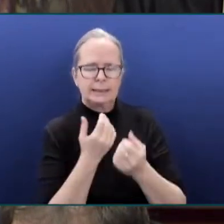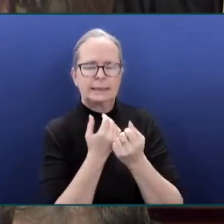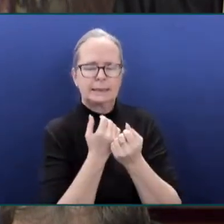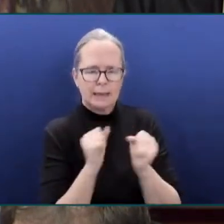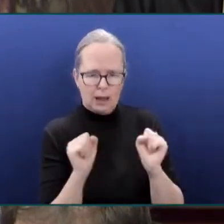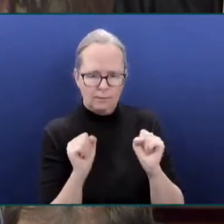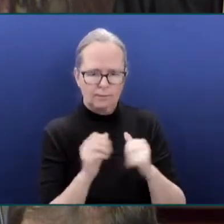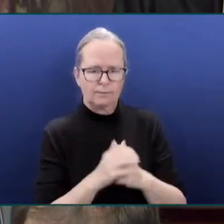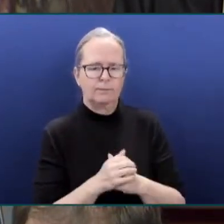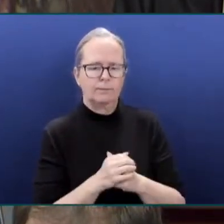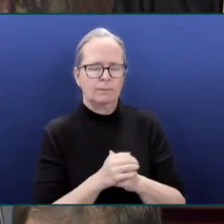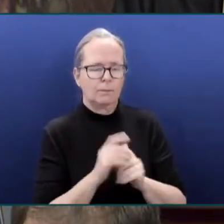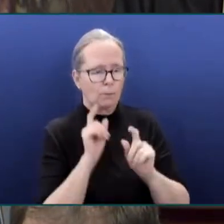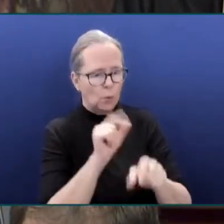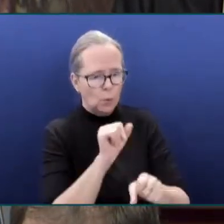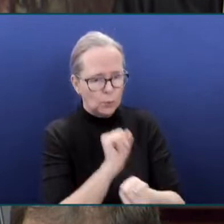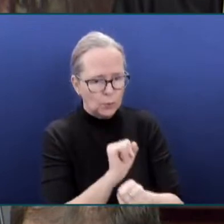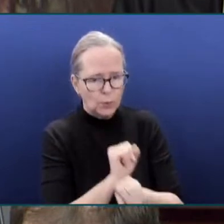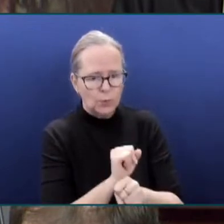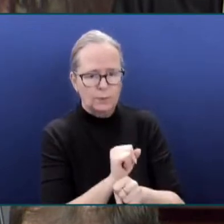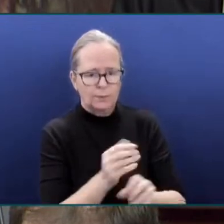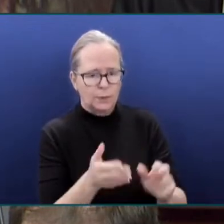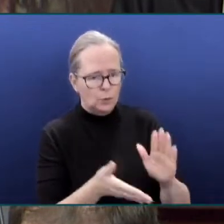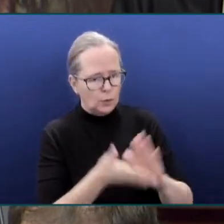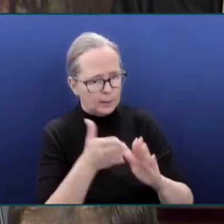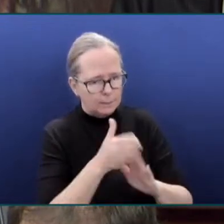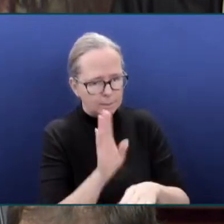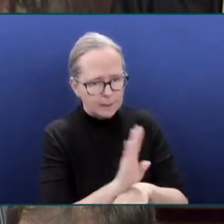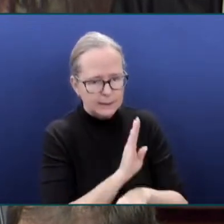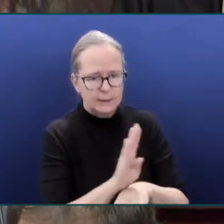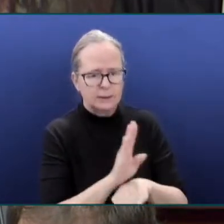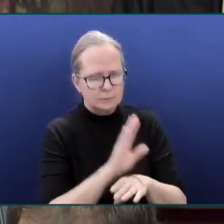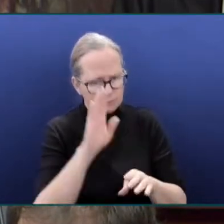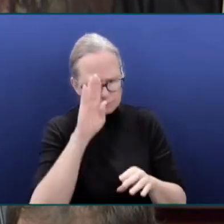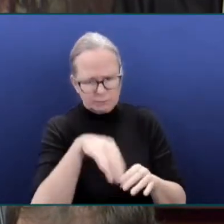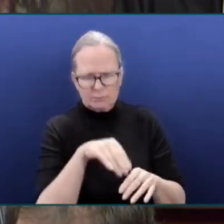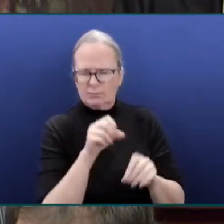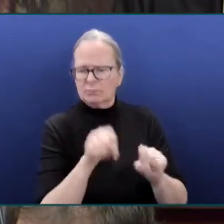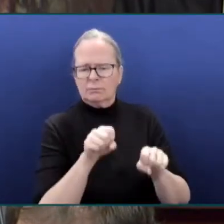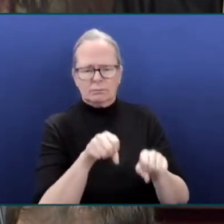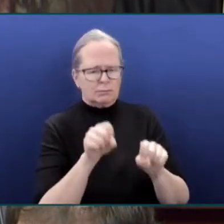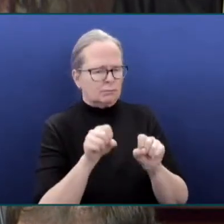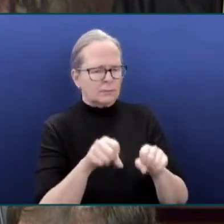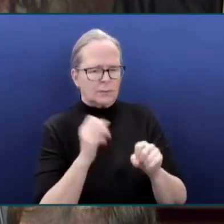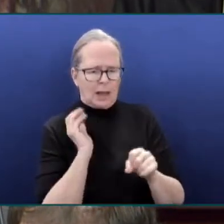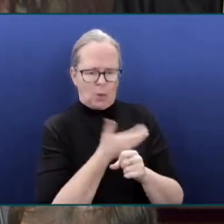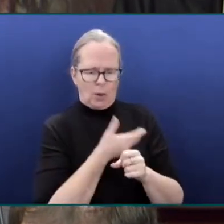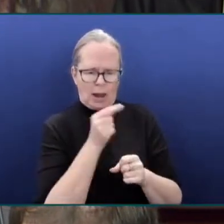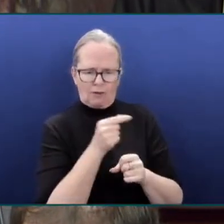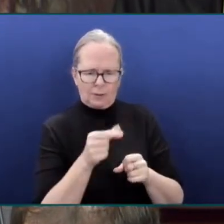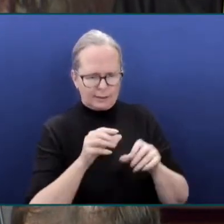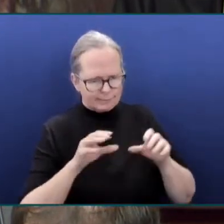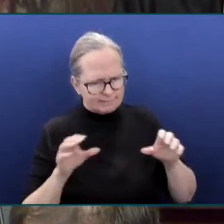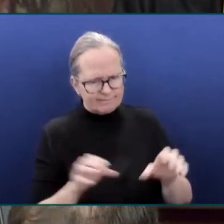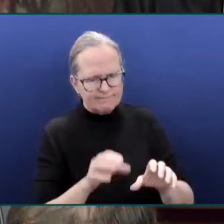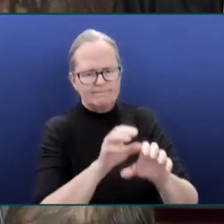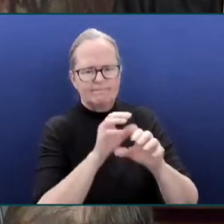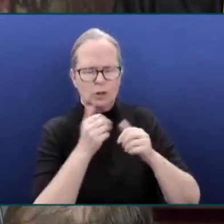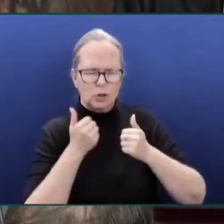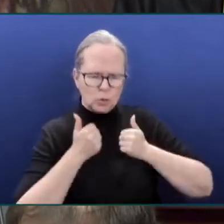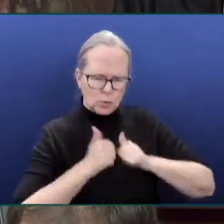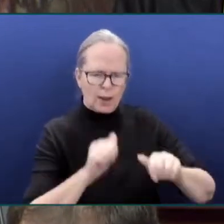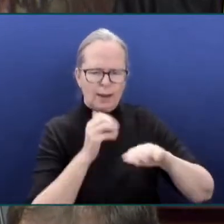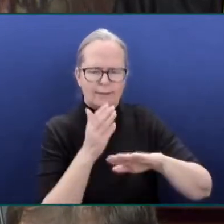that their government is taking the actions necessary to make the situation better. This is an issue that I know